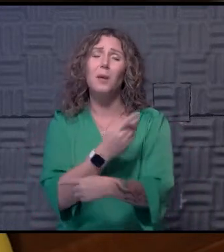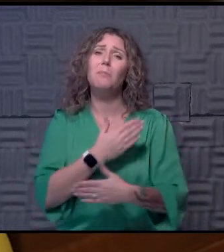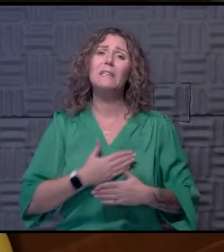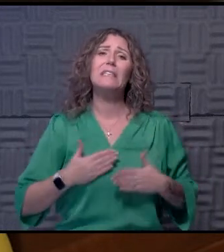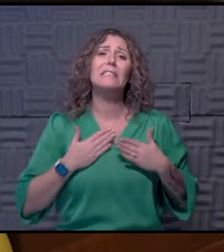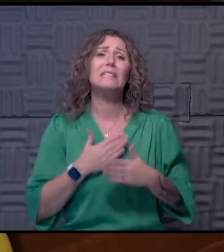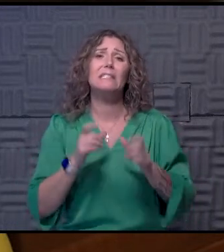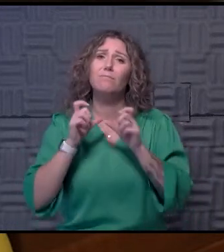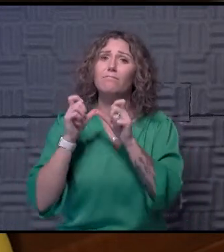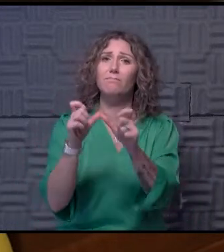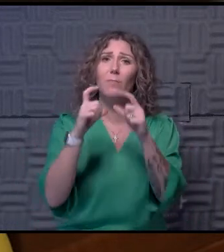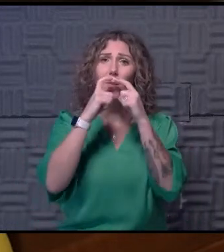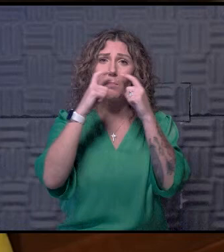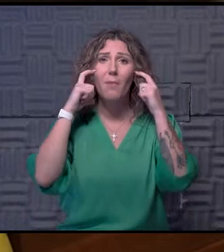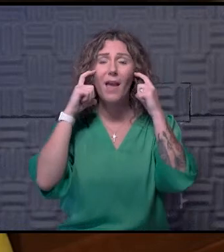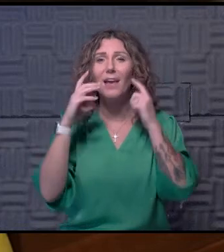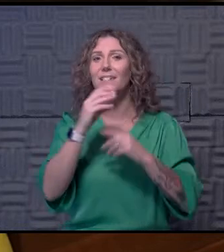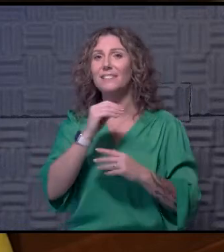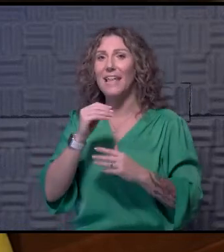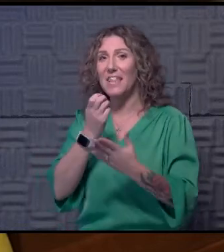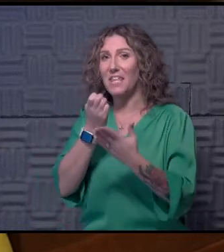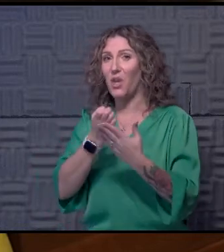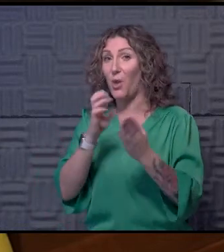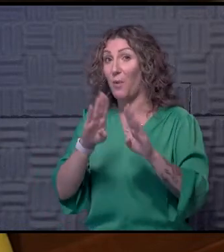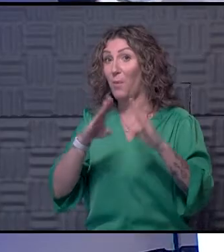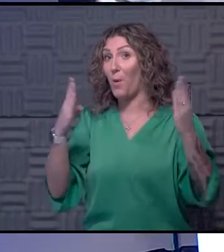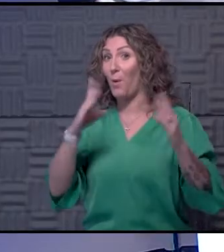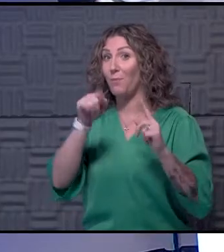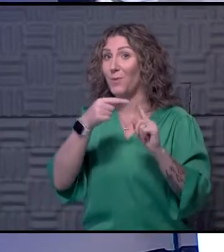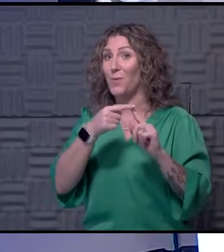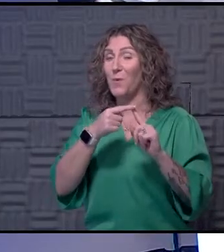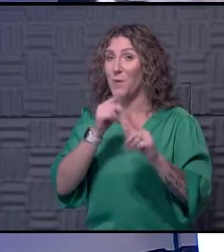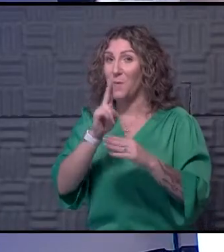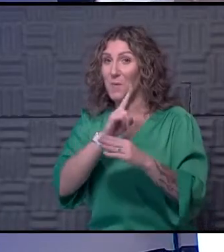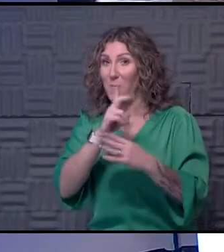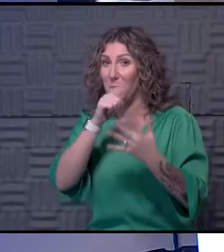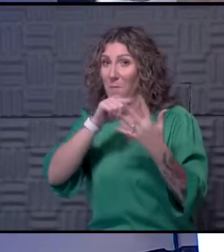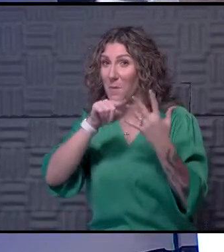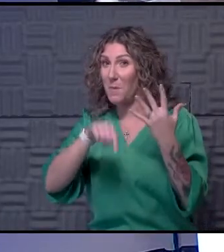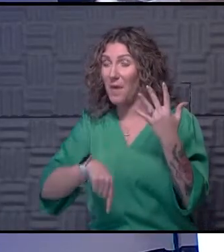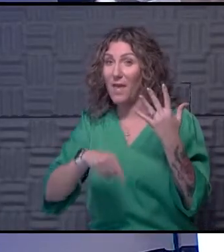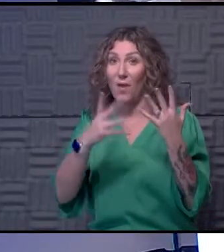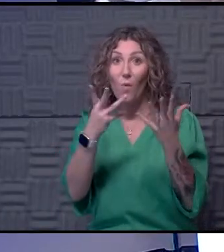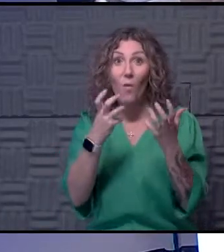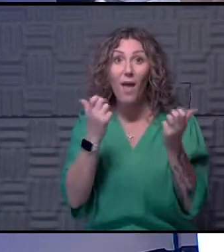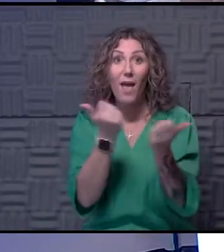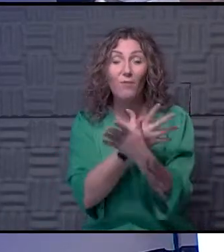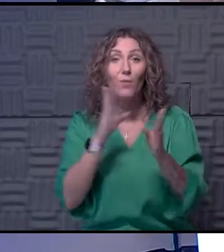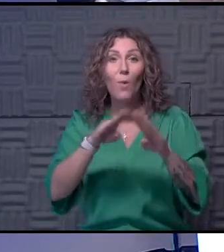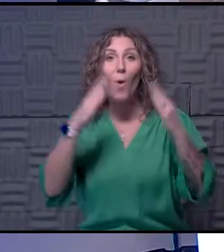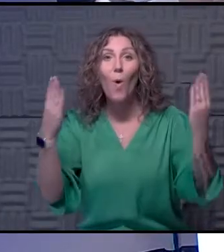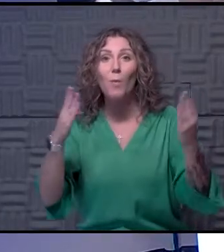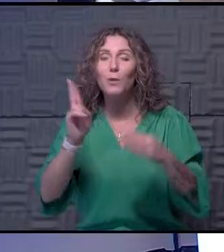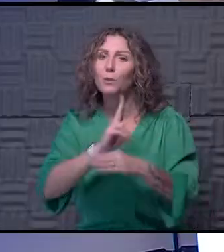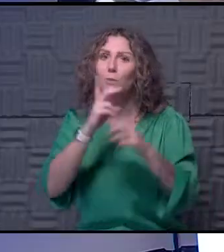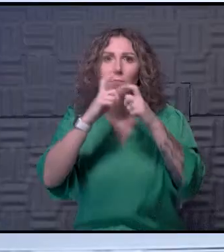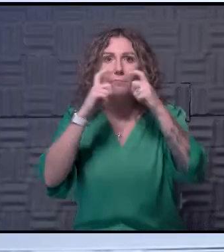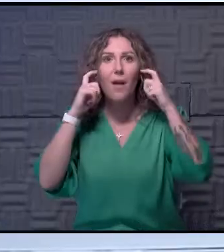wear your mask. And it helps keep the economy open when you do those things. If you want to keep everything open, wear the darn mask. Dr.